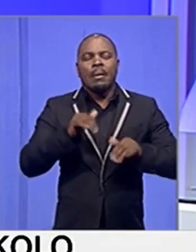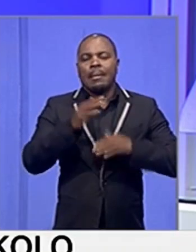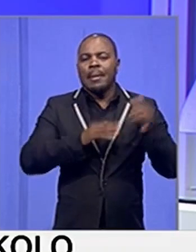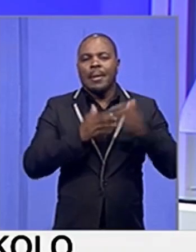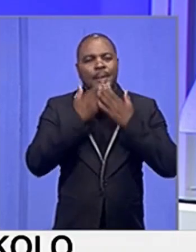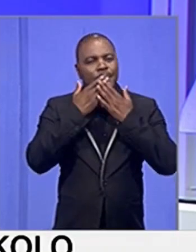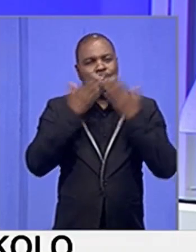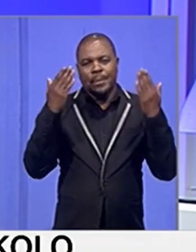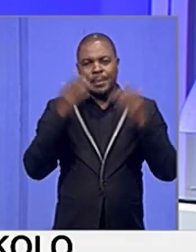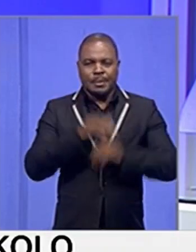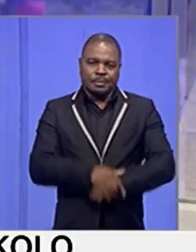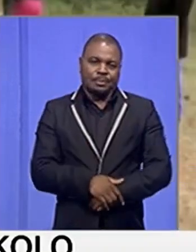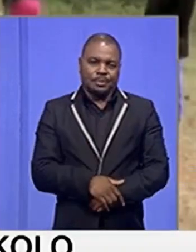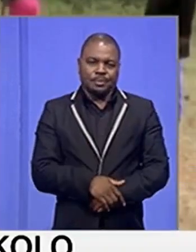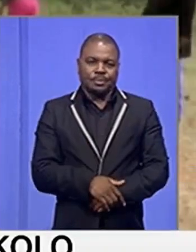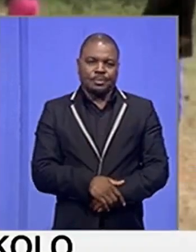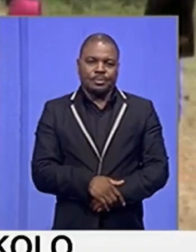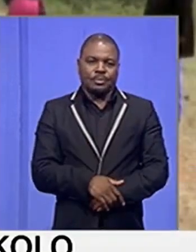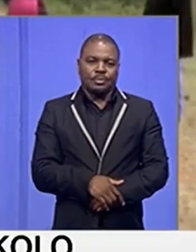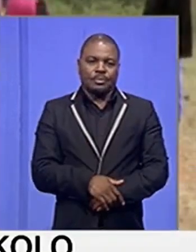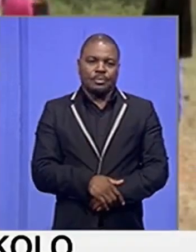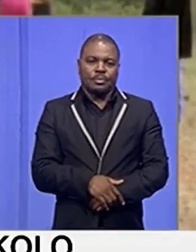sekolo